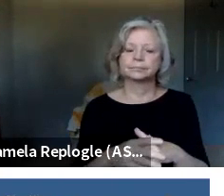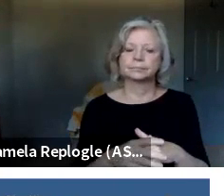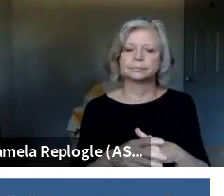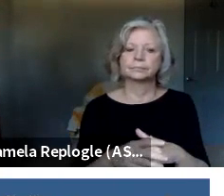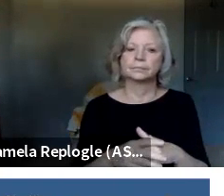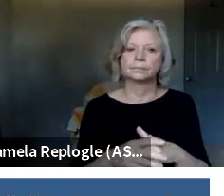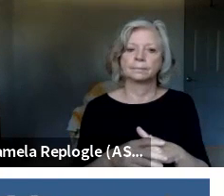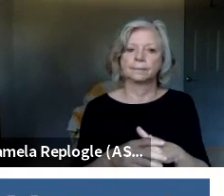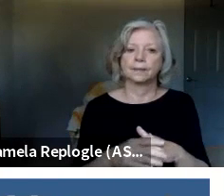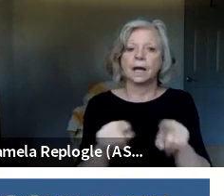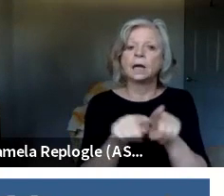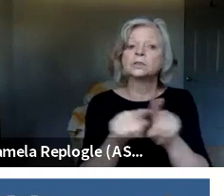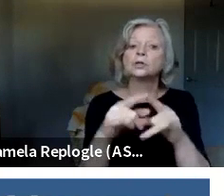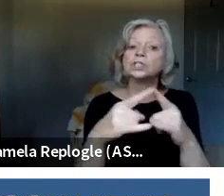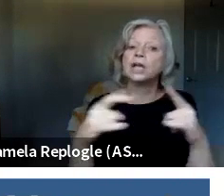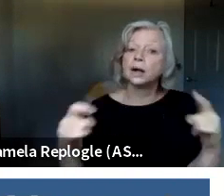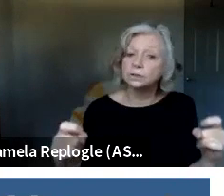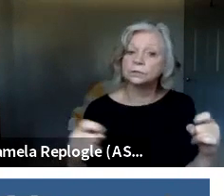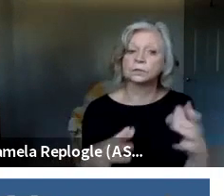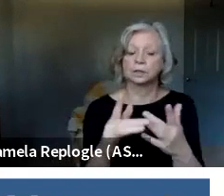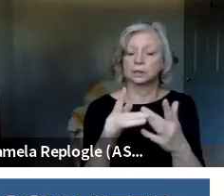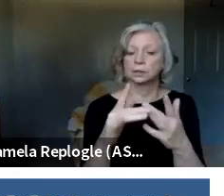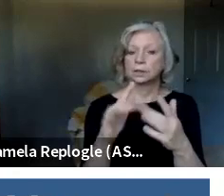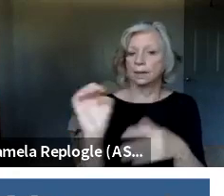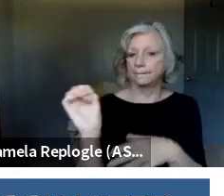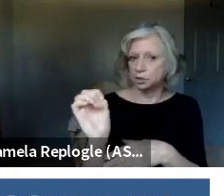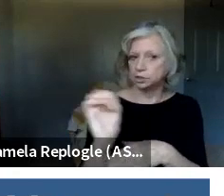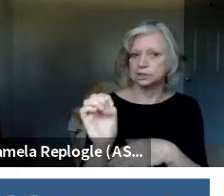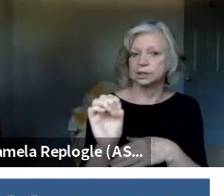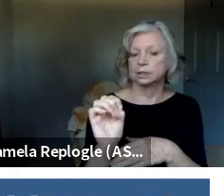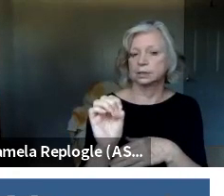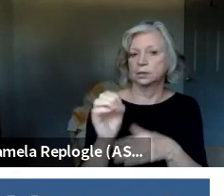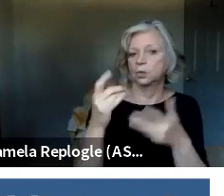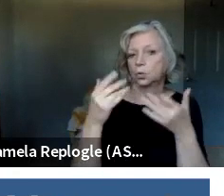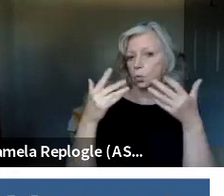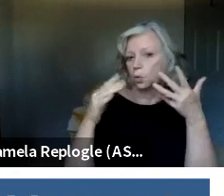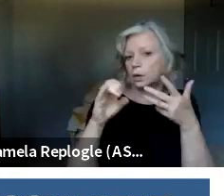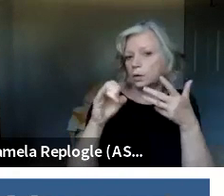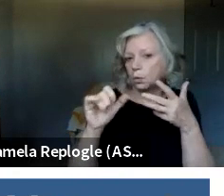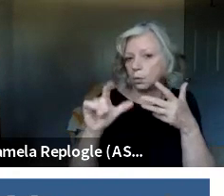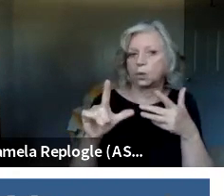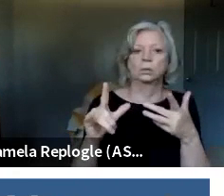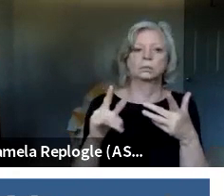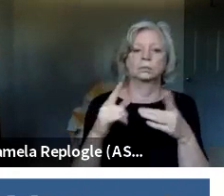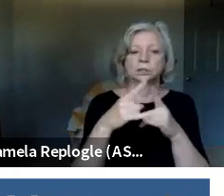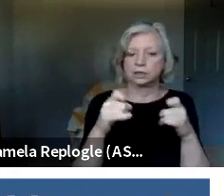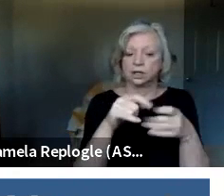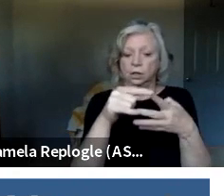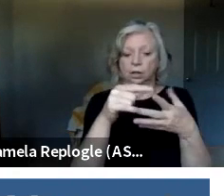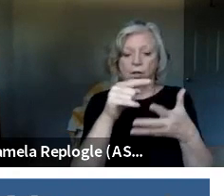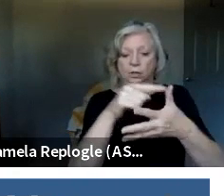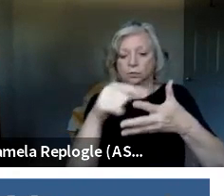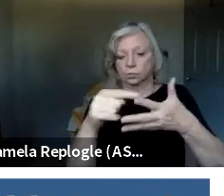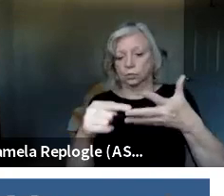and shelters, emergency or cooling shelters, or homeless shelters. In those settings, those 5